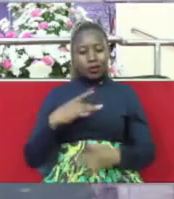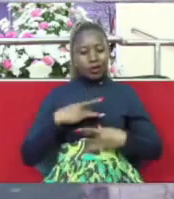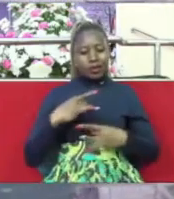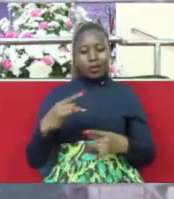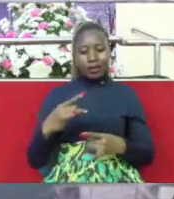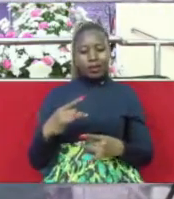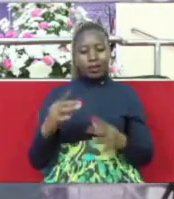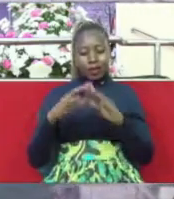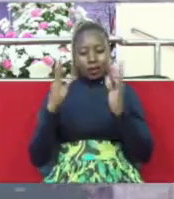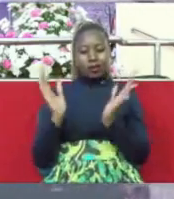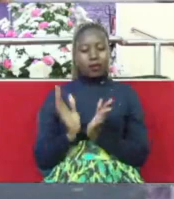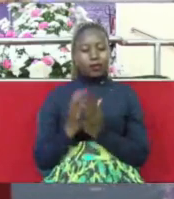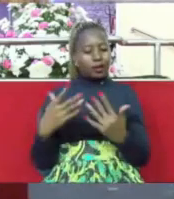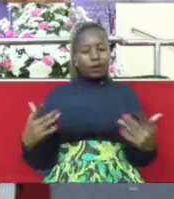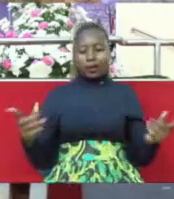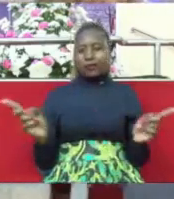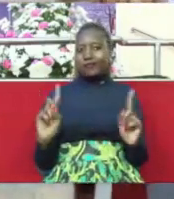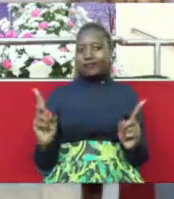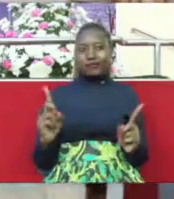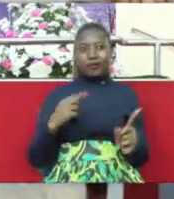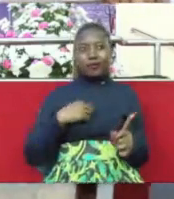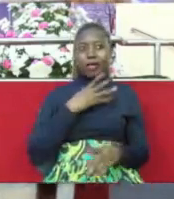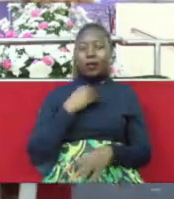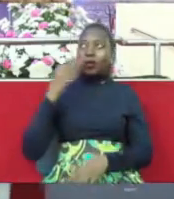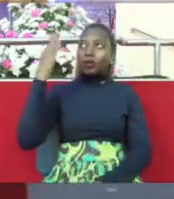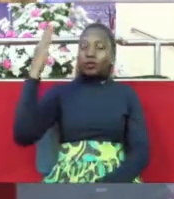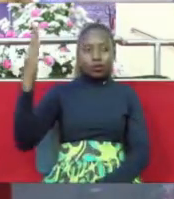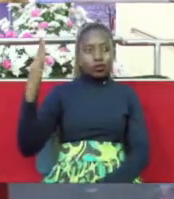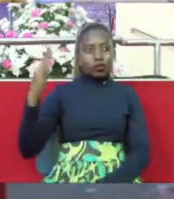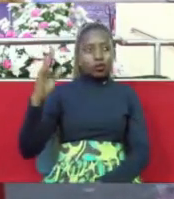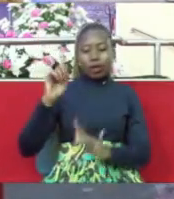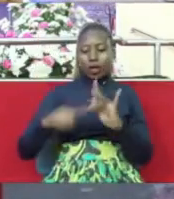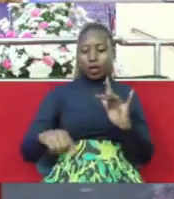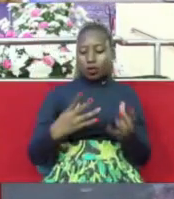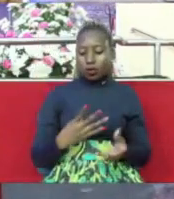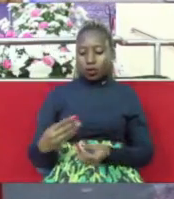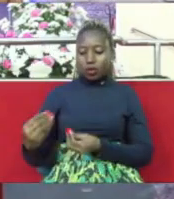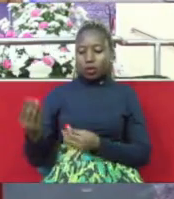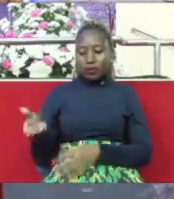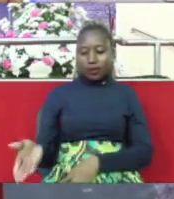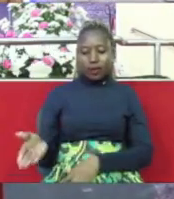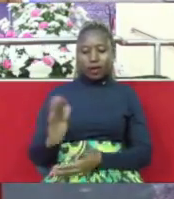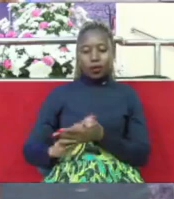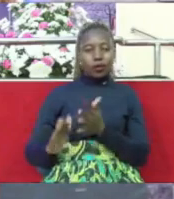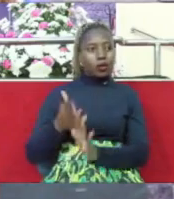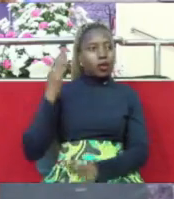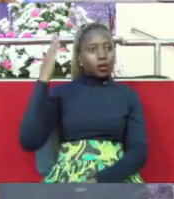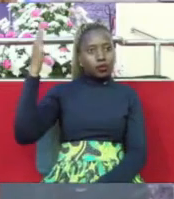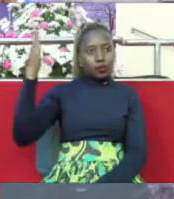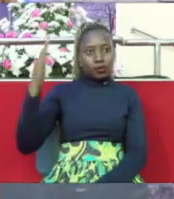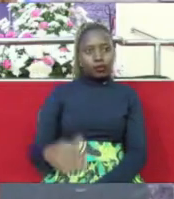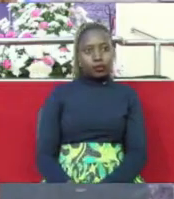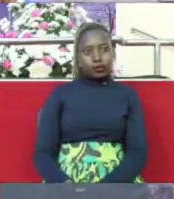not leaving this place unless I'm living with you. Abirangu ni kwamba katika majira hii ya Krismasi ni kwamba unasema wewe humwachi Mungu ila